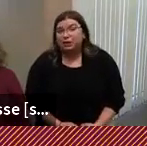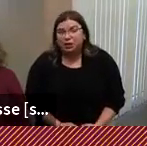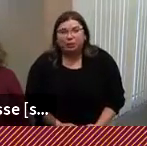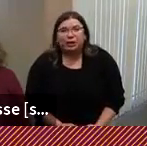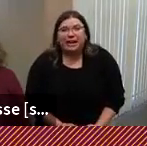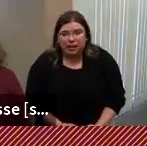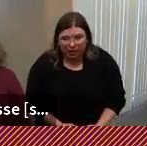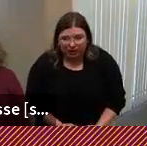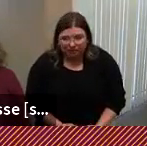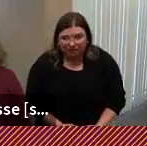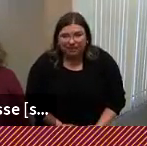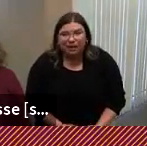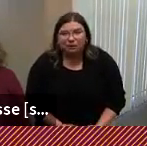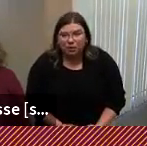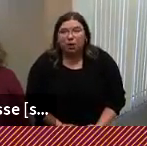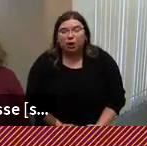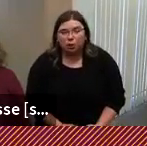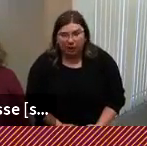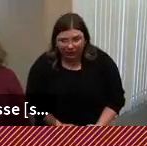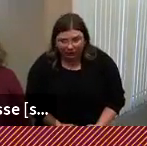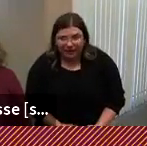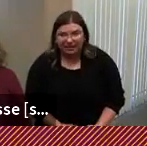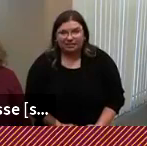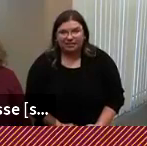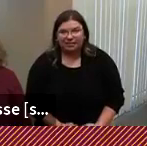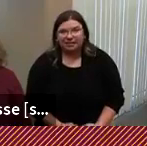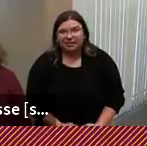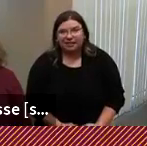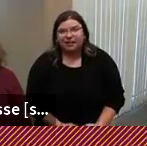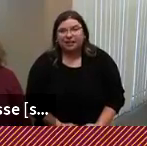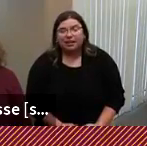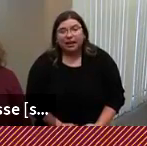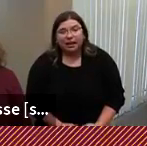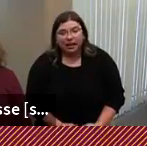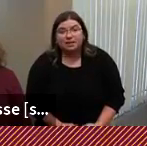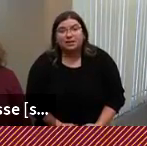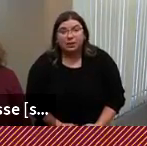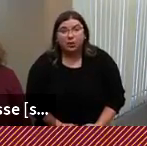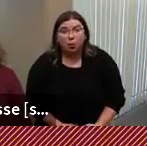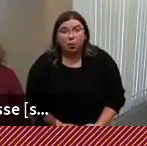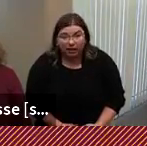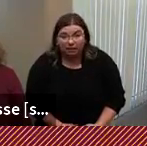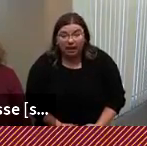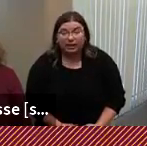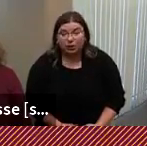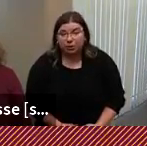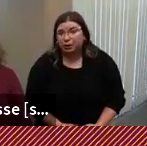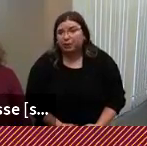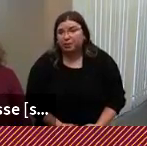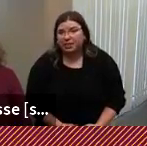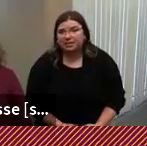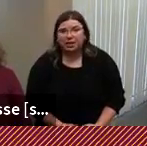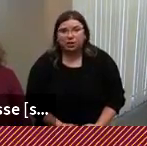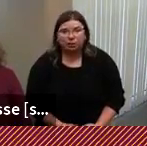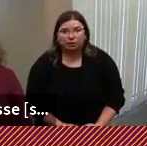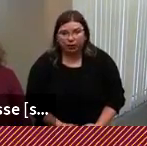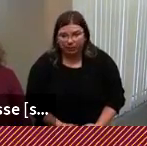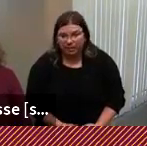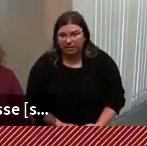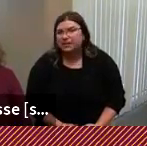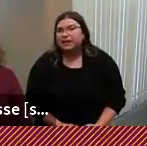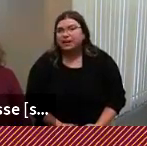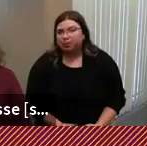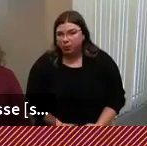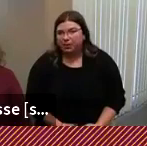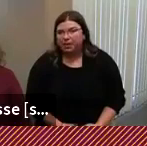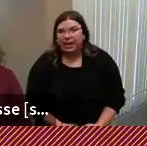Really, you can interpret anywhere if you are qualified. And to be a qualified interpreter means that you are